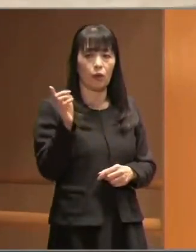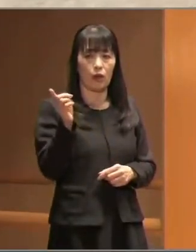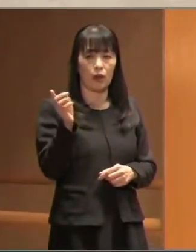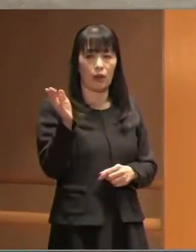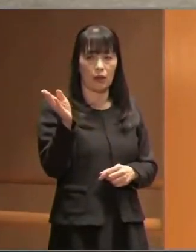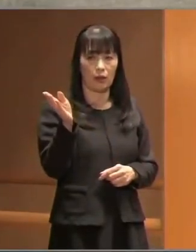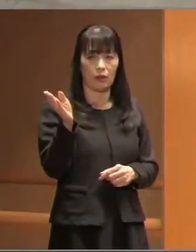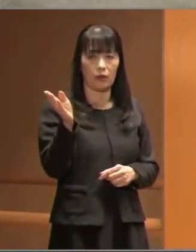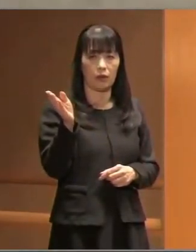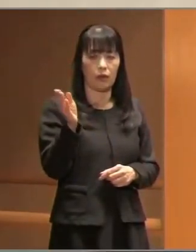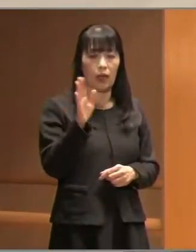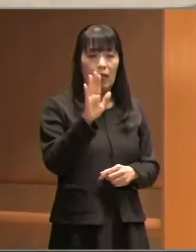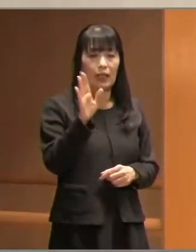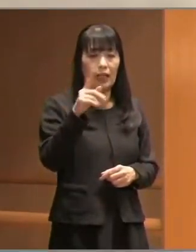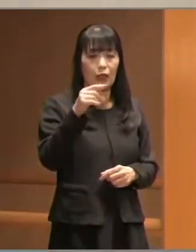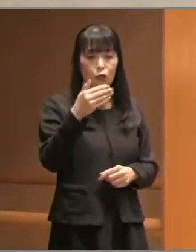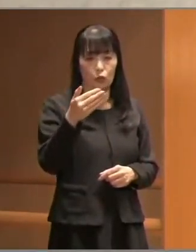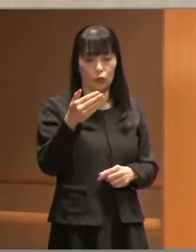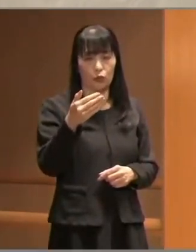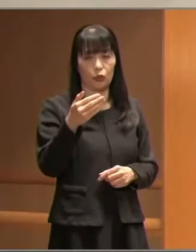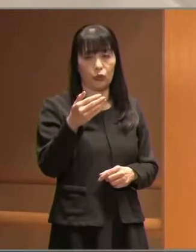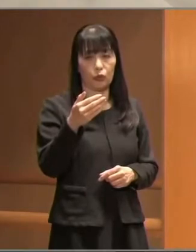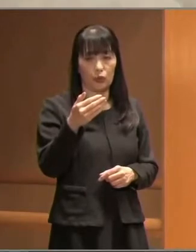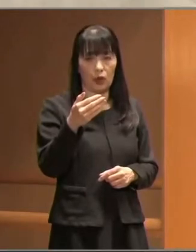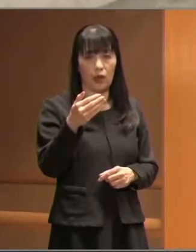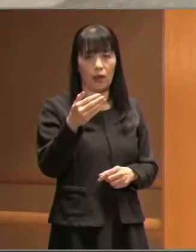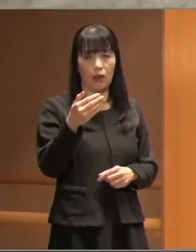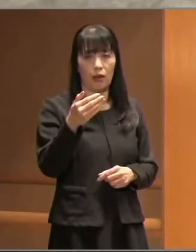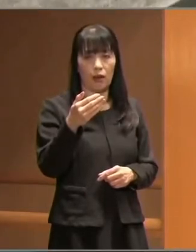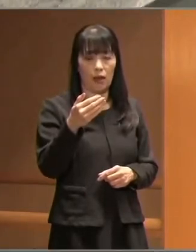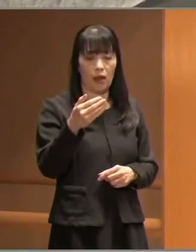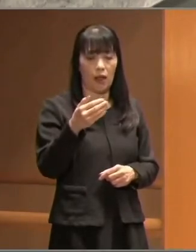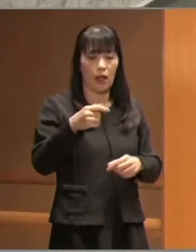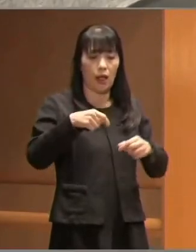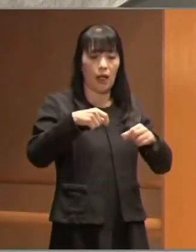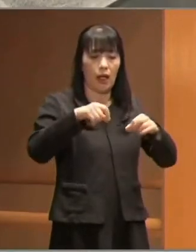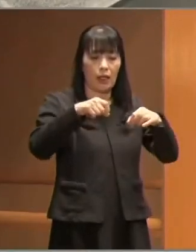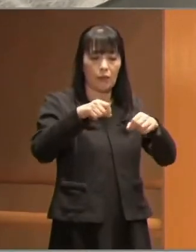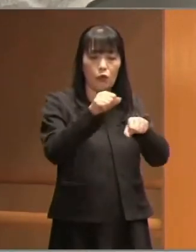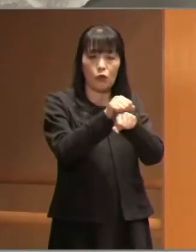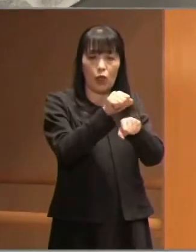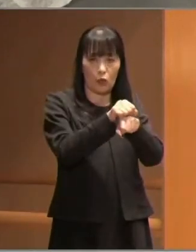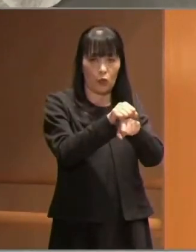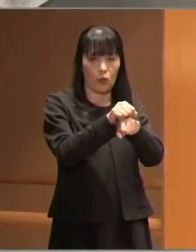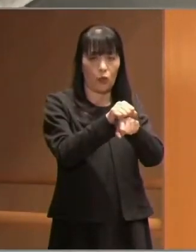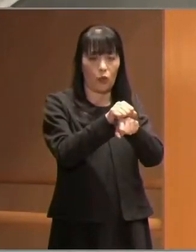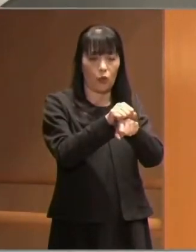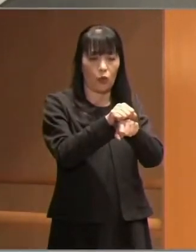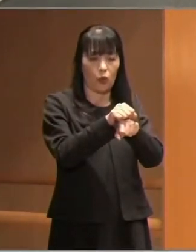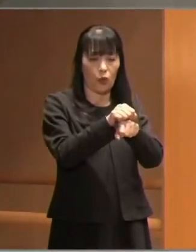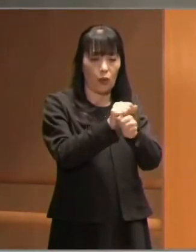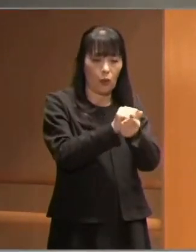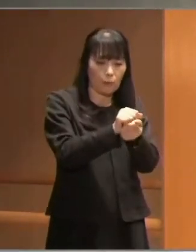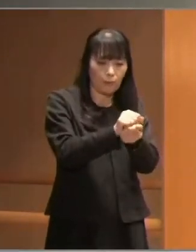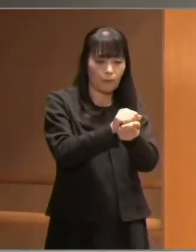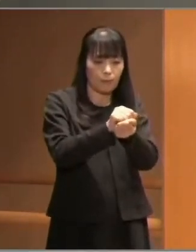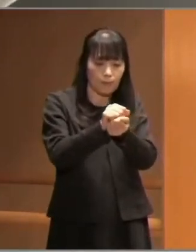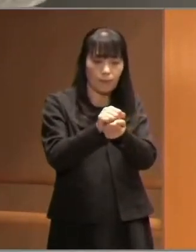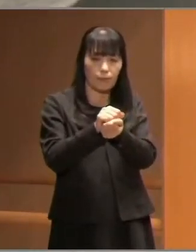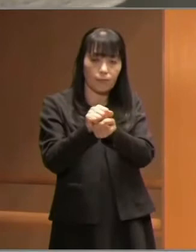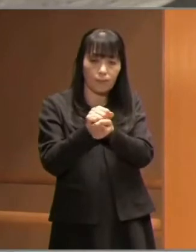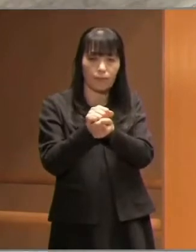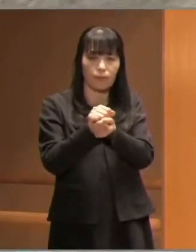This one is Tosa Tengu Joshi. The material of the paper was